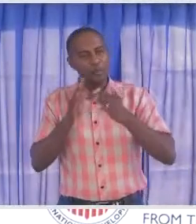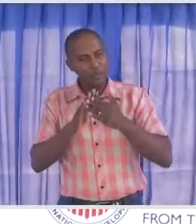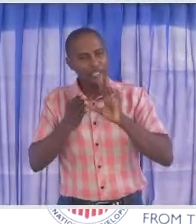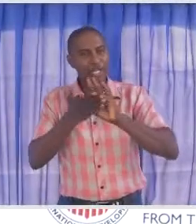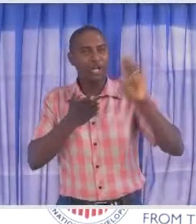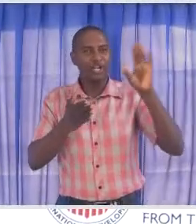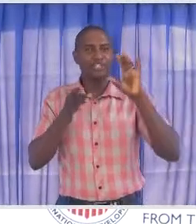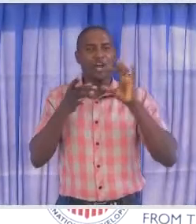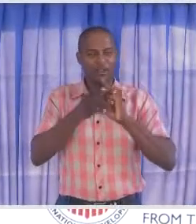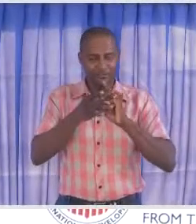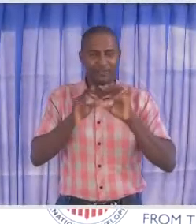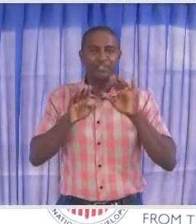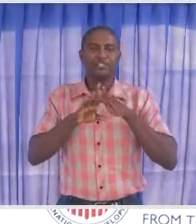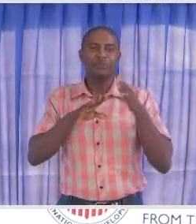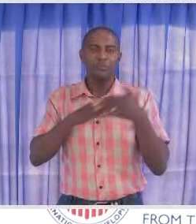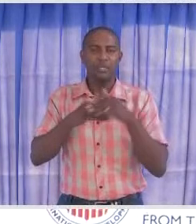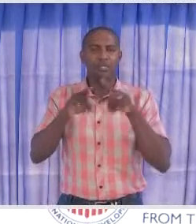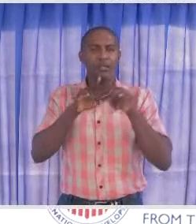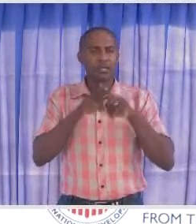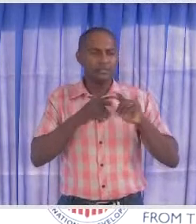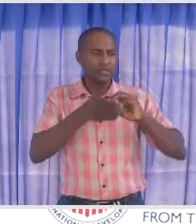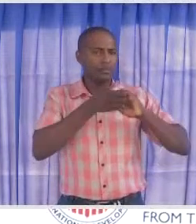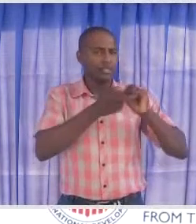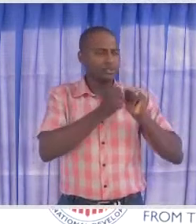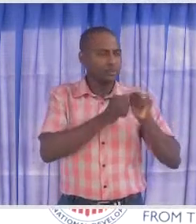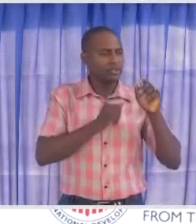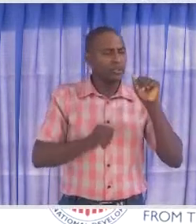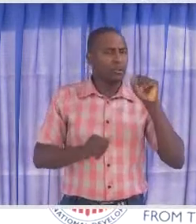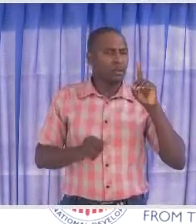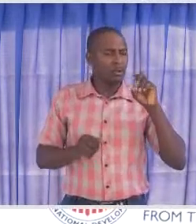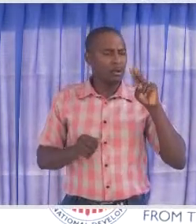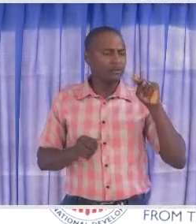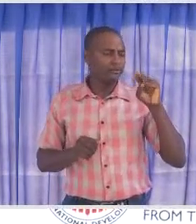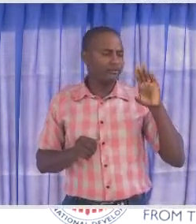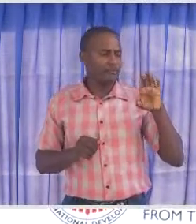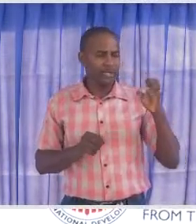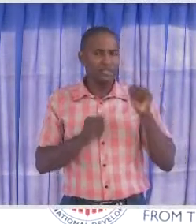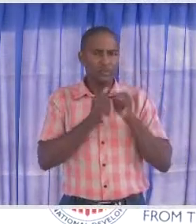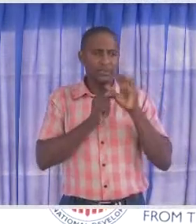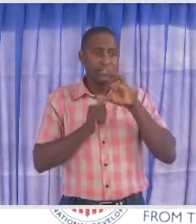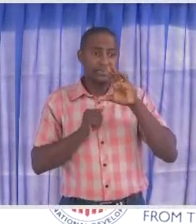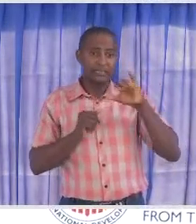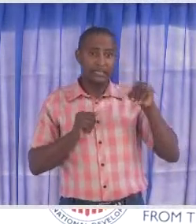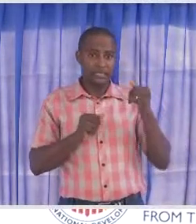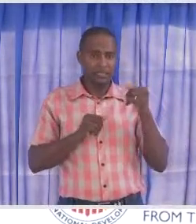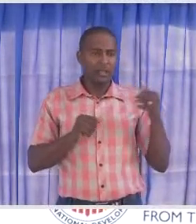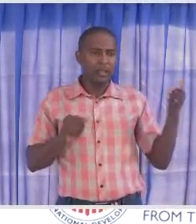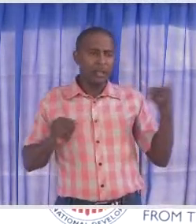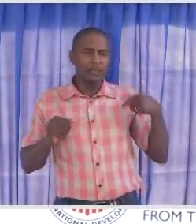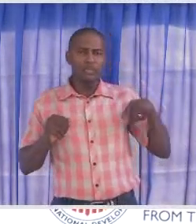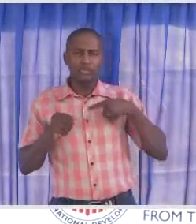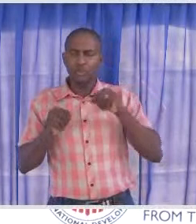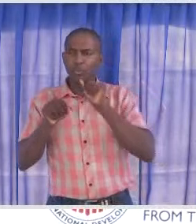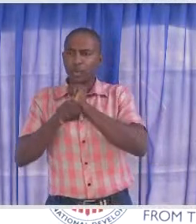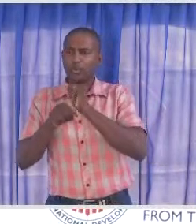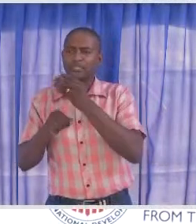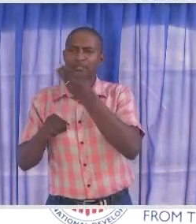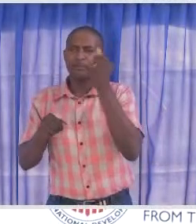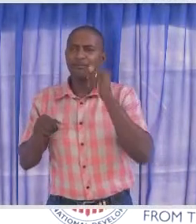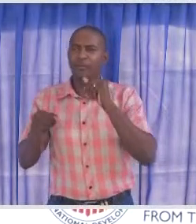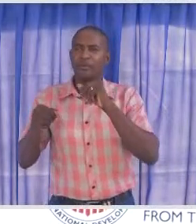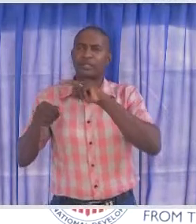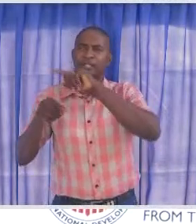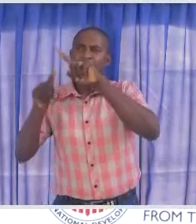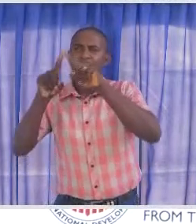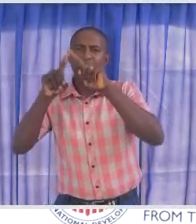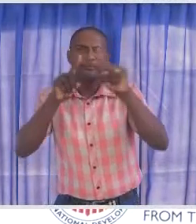the partnership between Advance and CCCJ has allowed us to work with several of their member colleges, one of those being